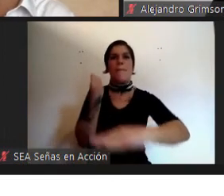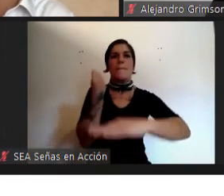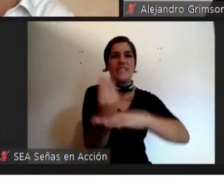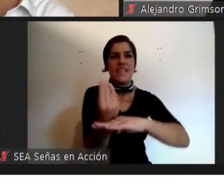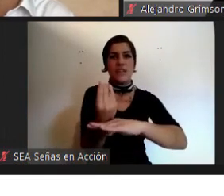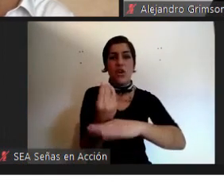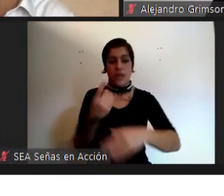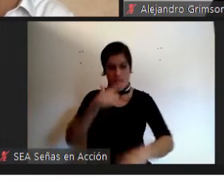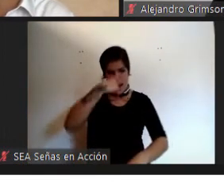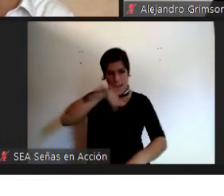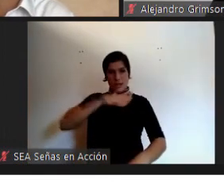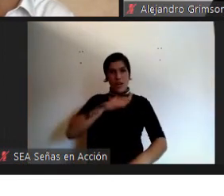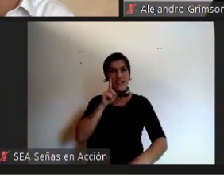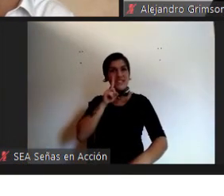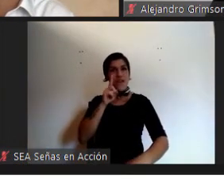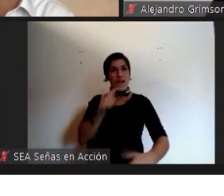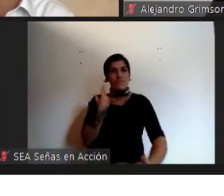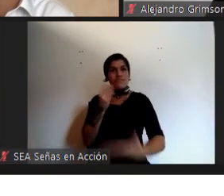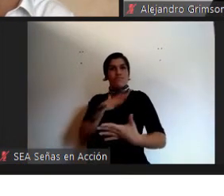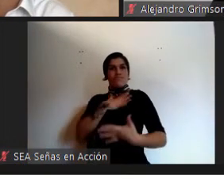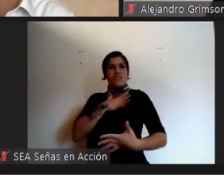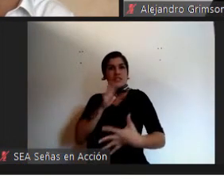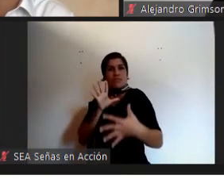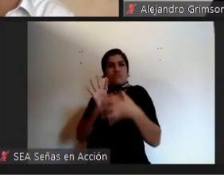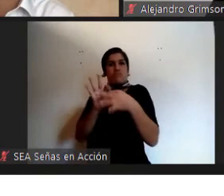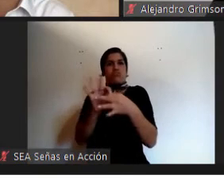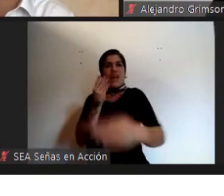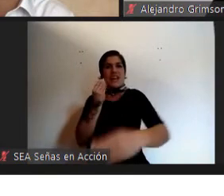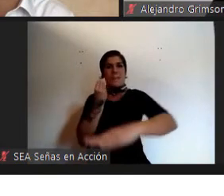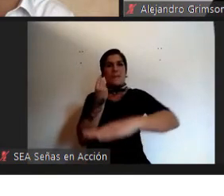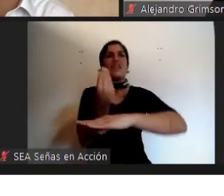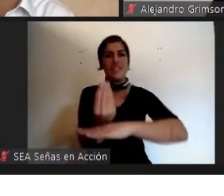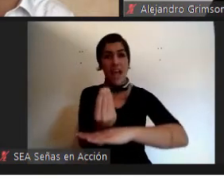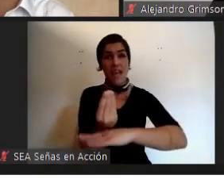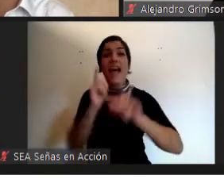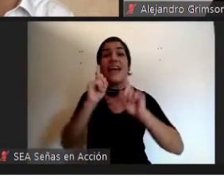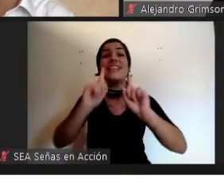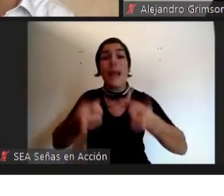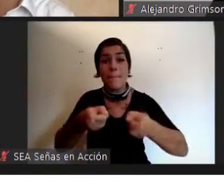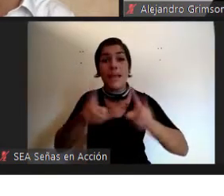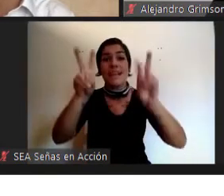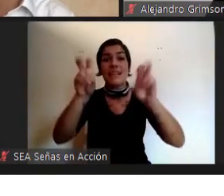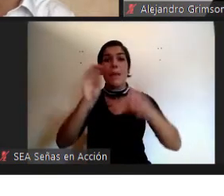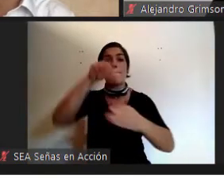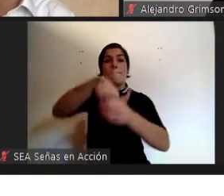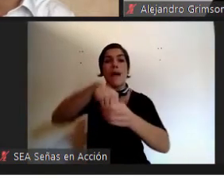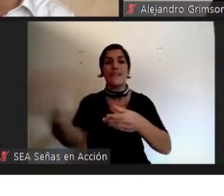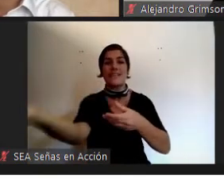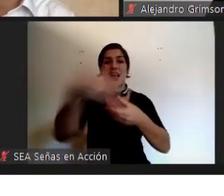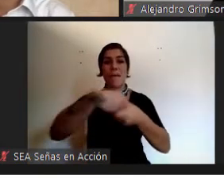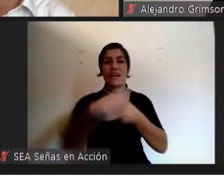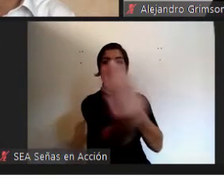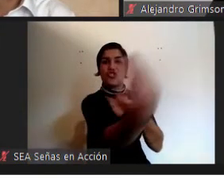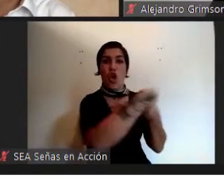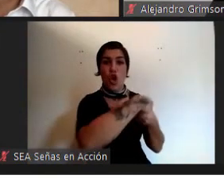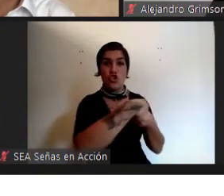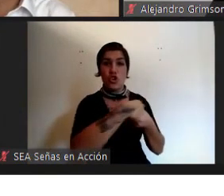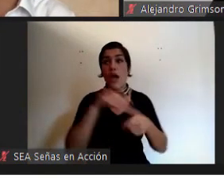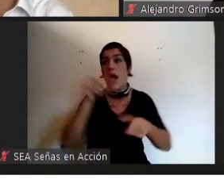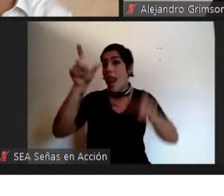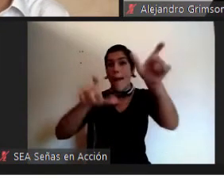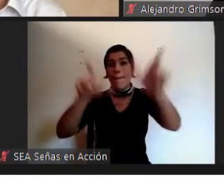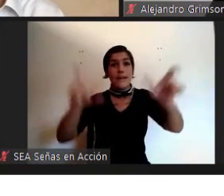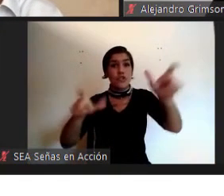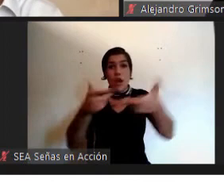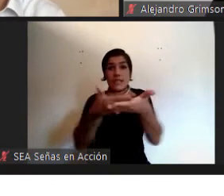be participating, how people will be able to participate as a matter of fact. And maybe so, that can lead